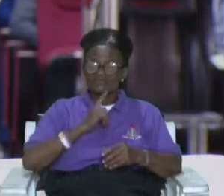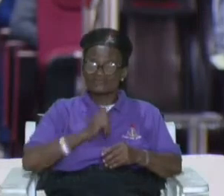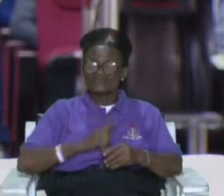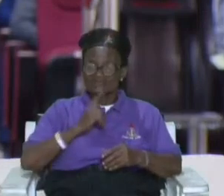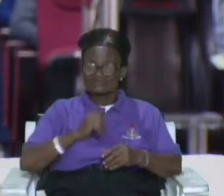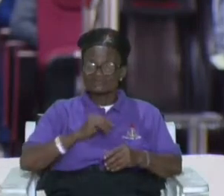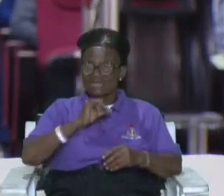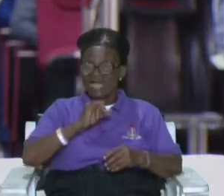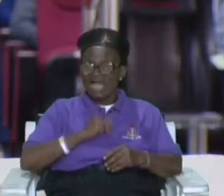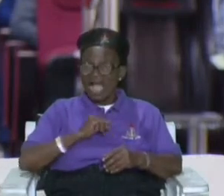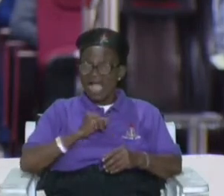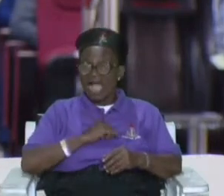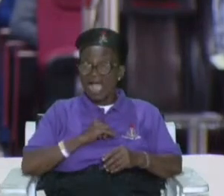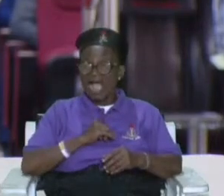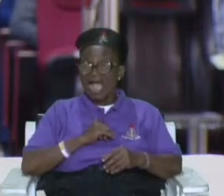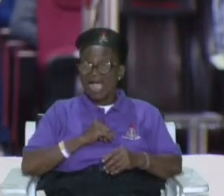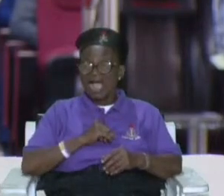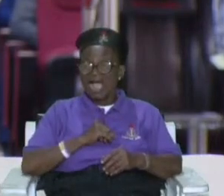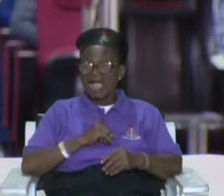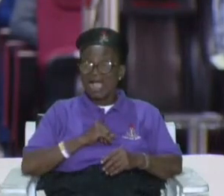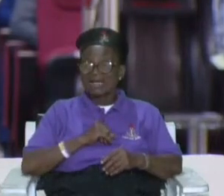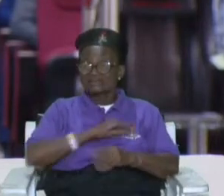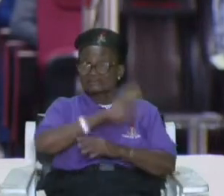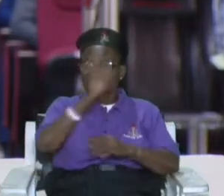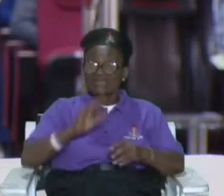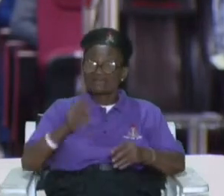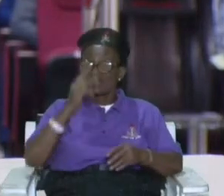I've not seen him after that game at all.